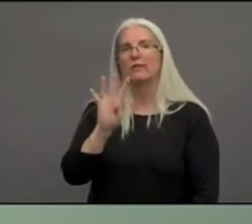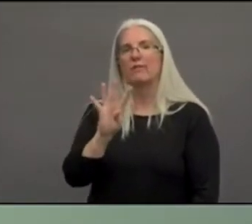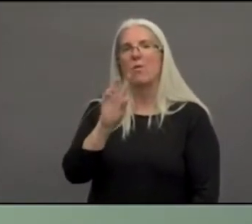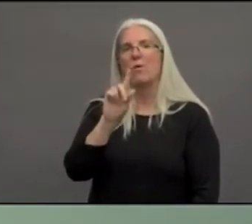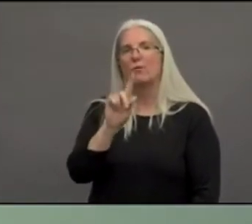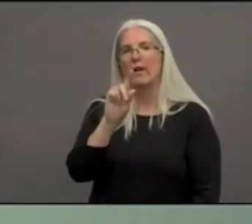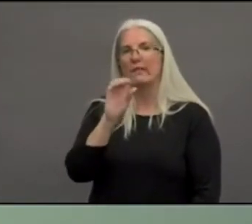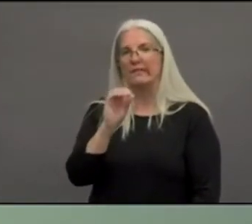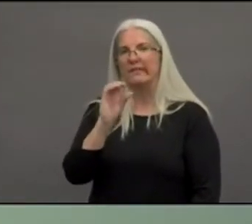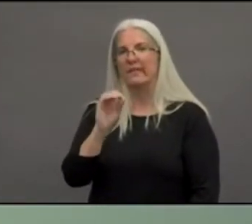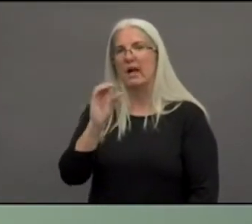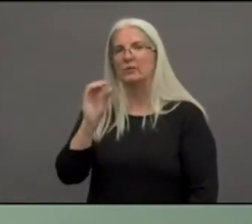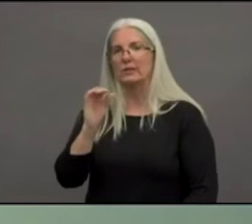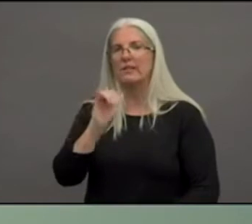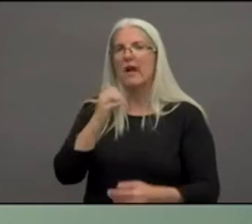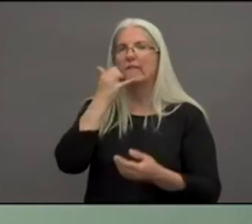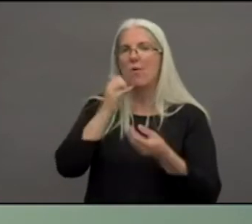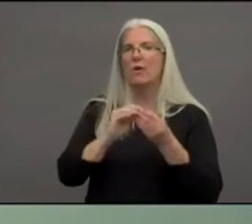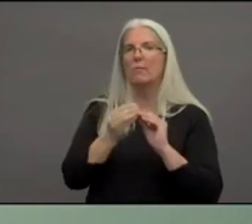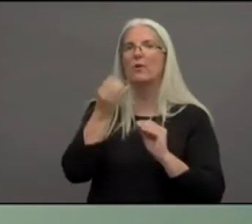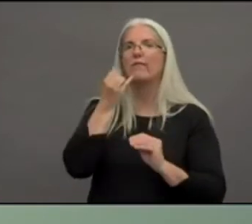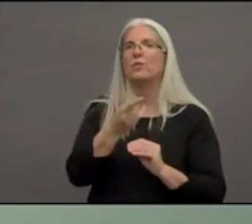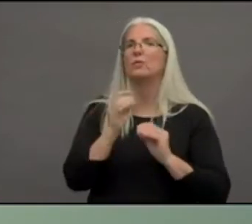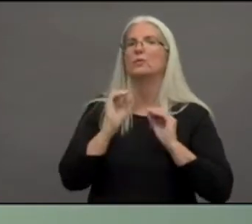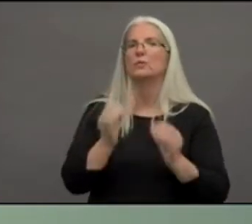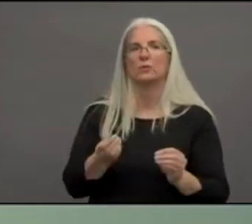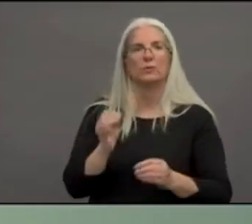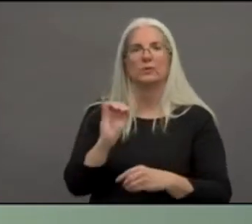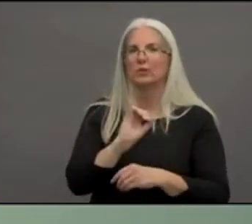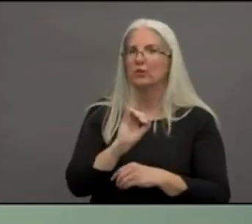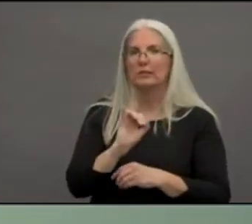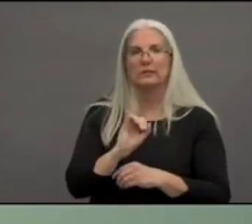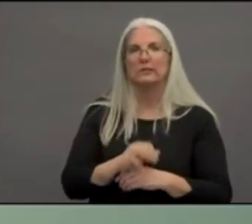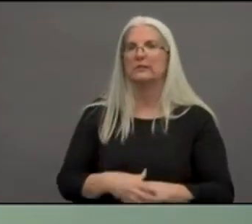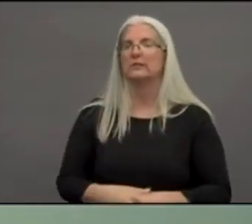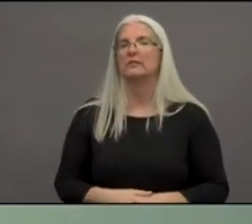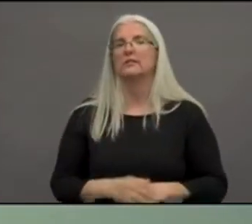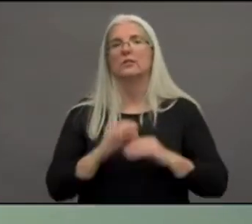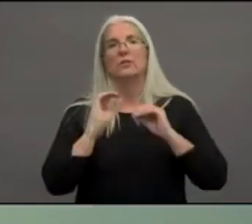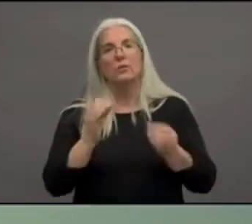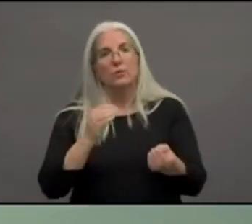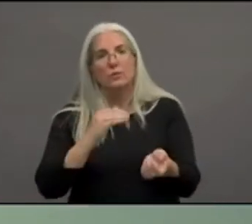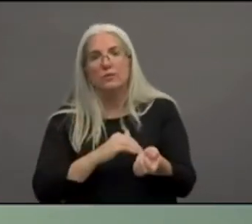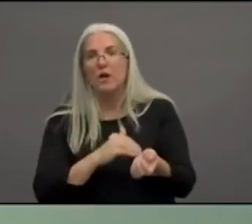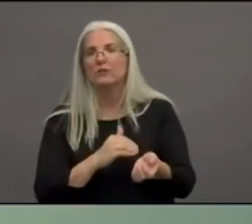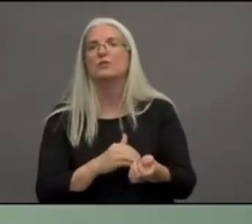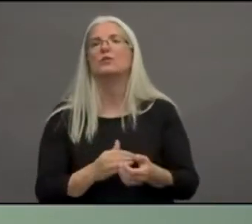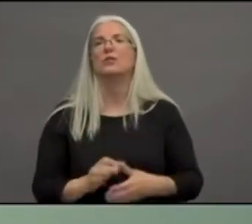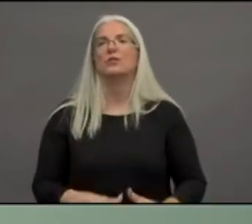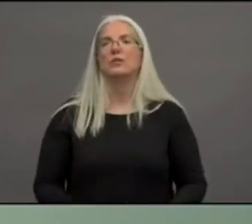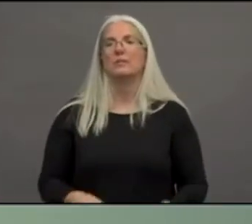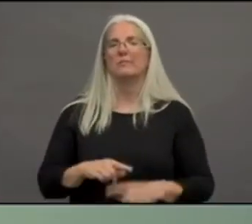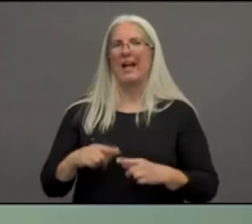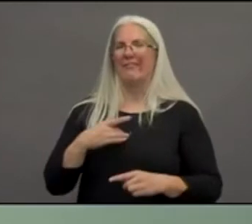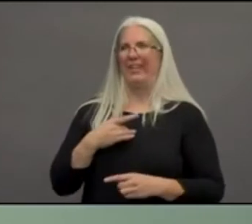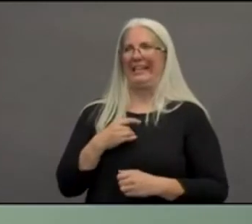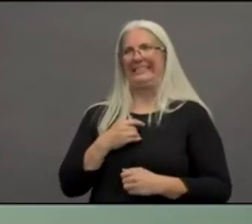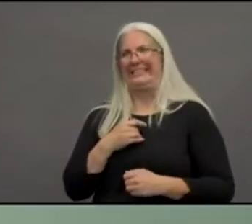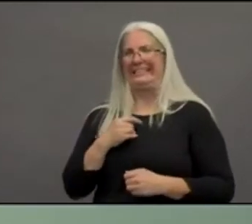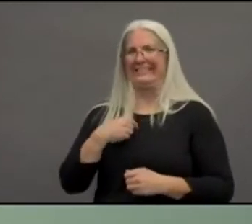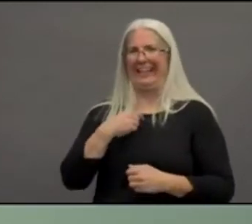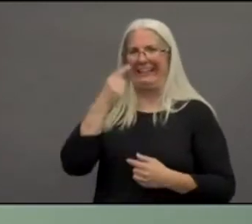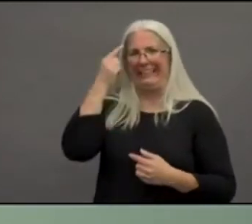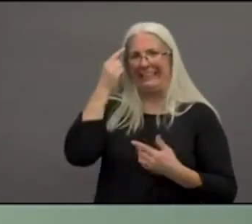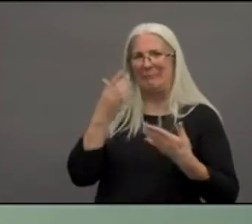1-888-334-1000. And that's, again, if you don't have a doctor, if you don't have a provider, but are exhibiting symptoms, that is the number to call,